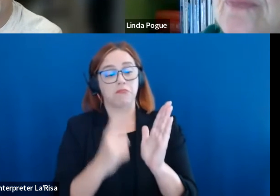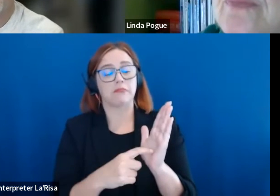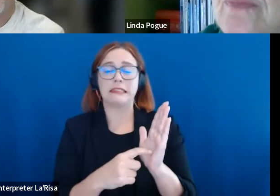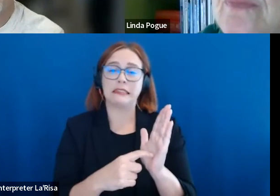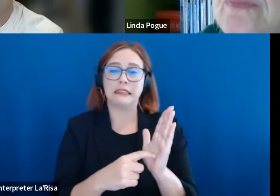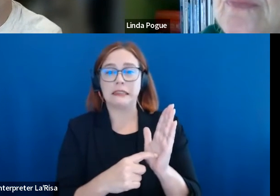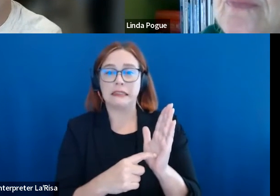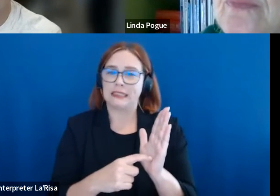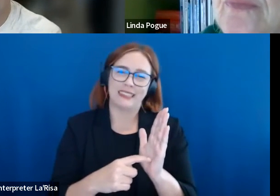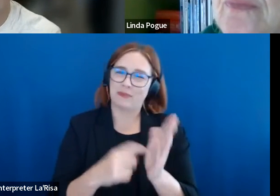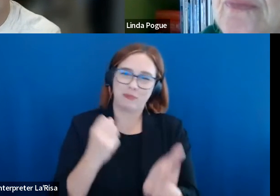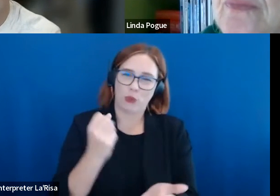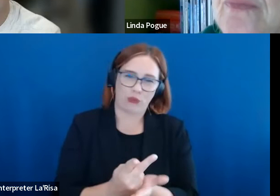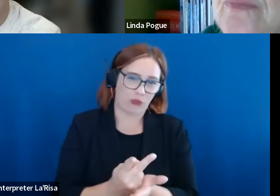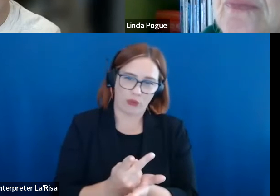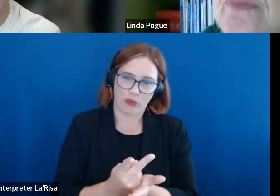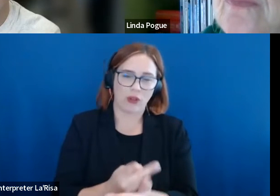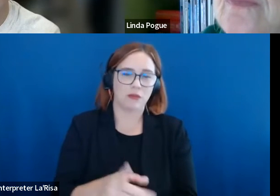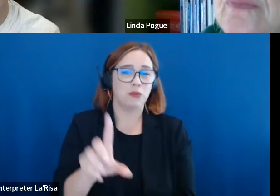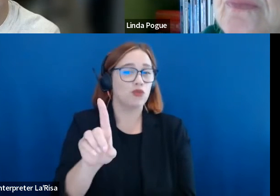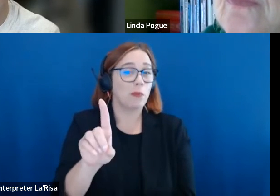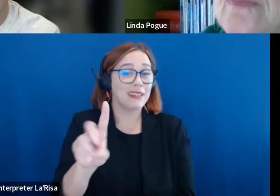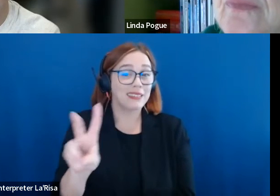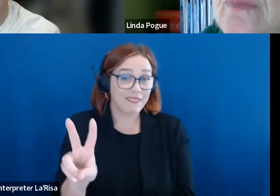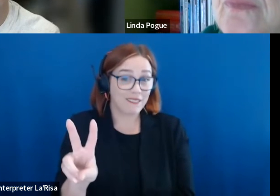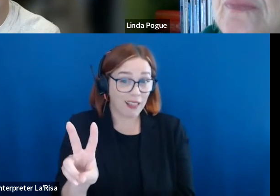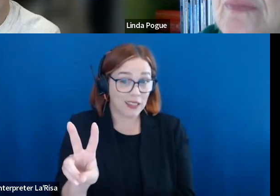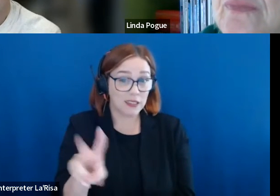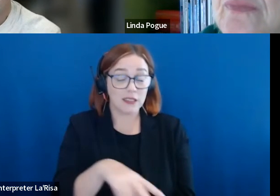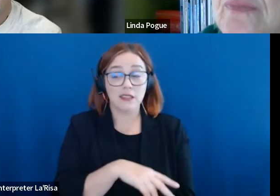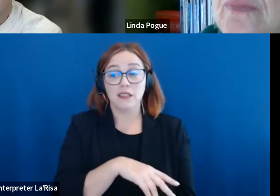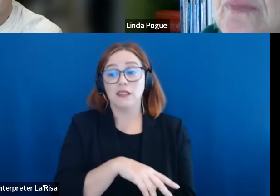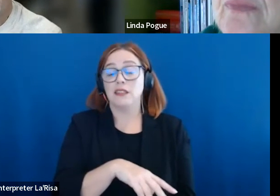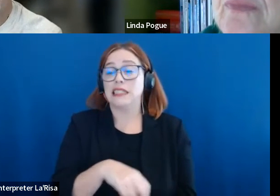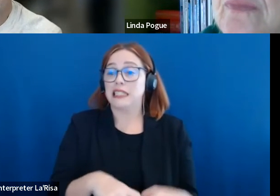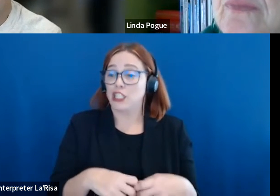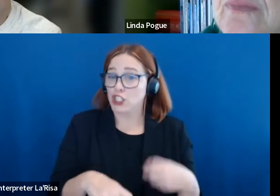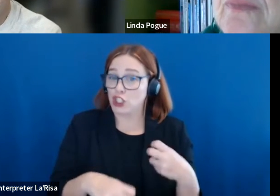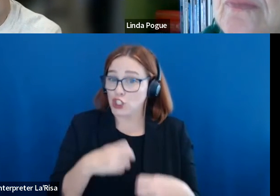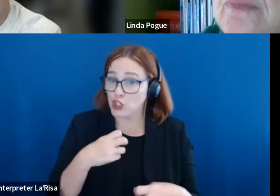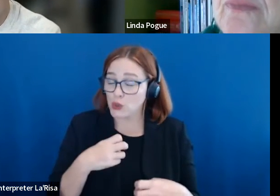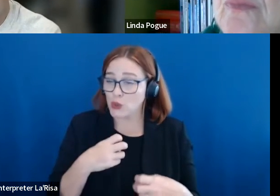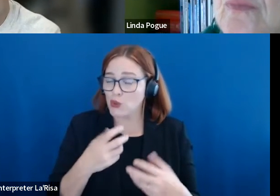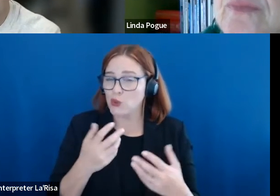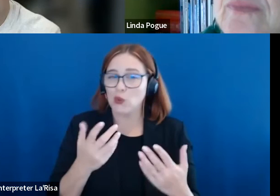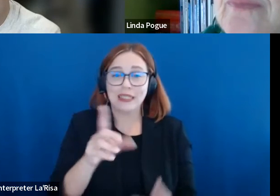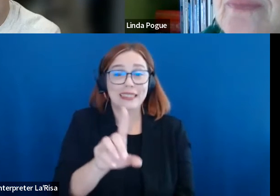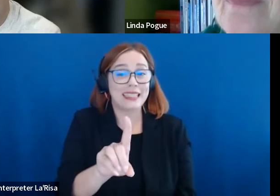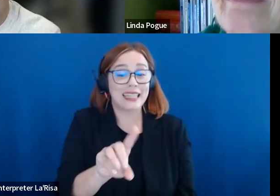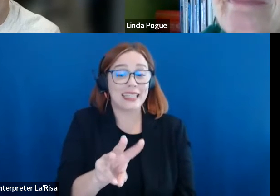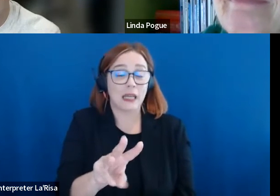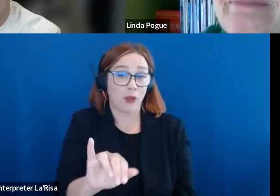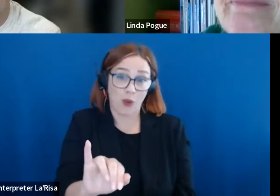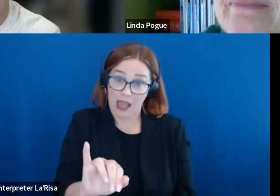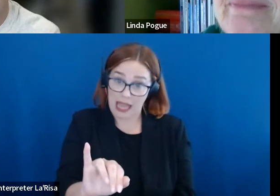issues with domestic abuse or anything like that. DWI, I mean, we only